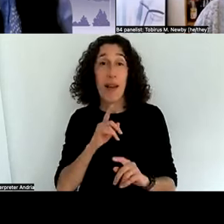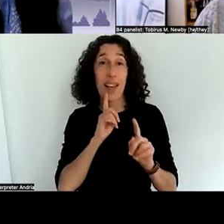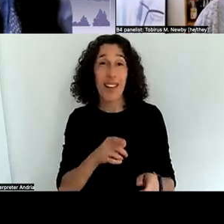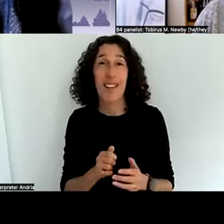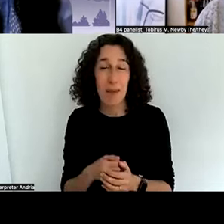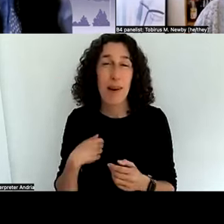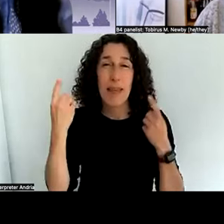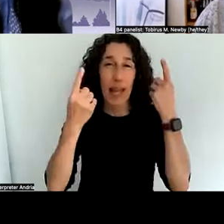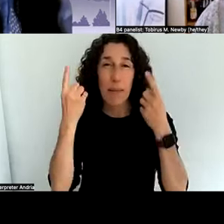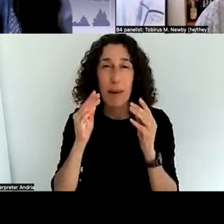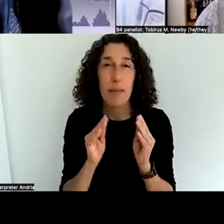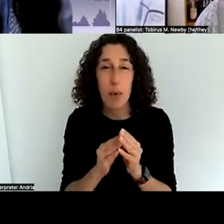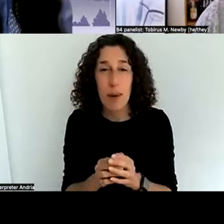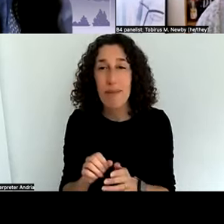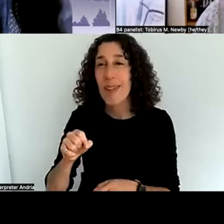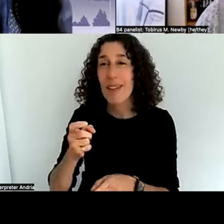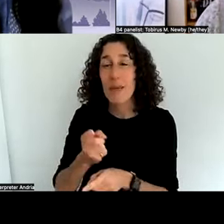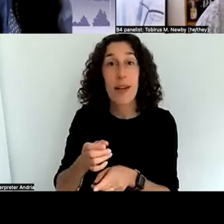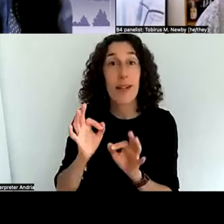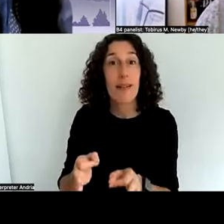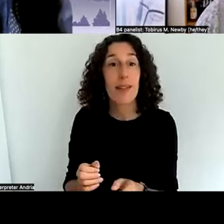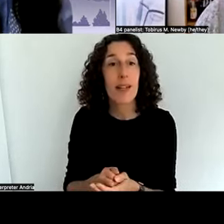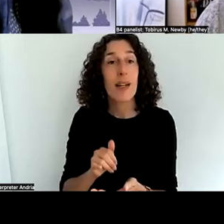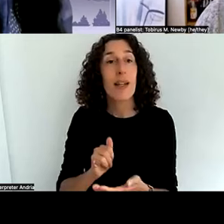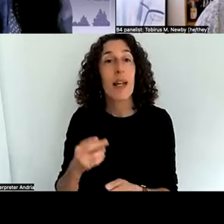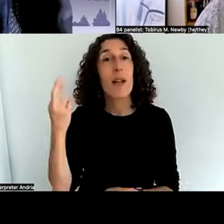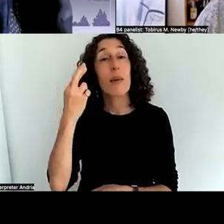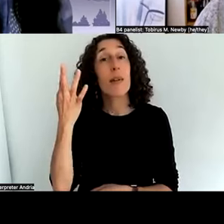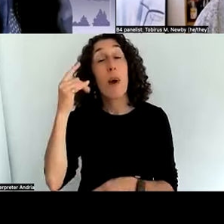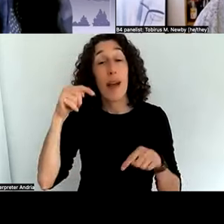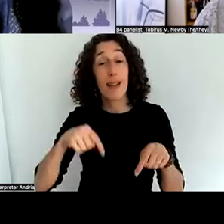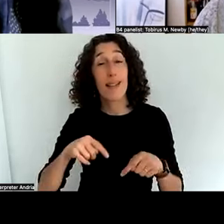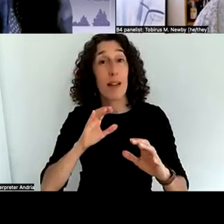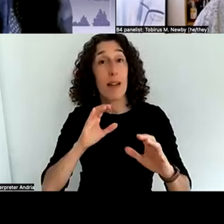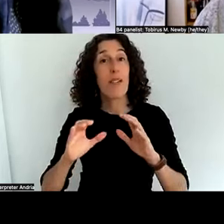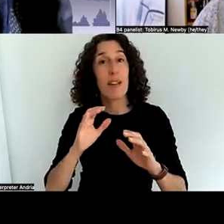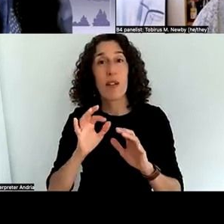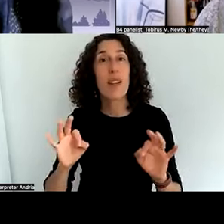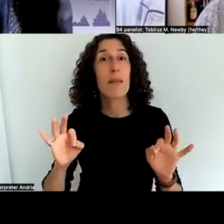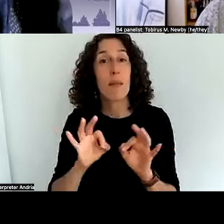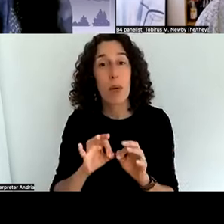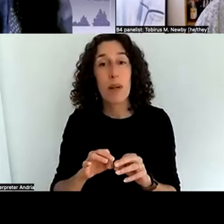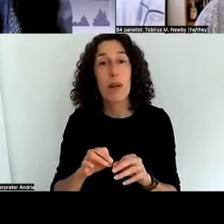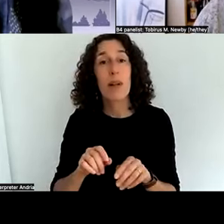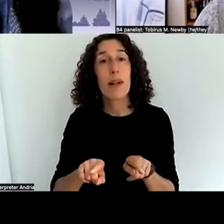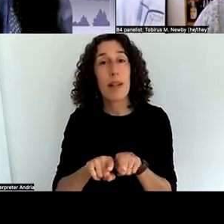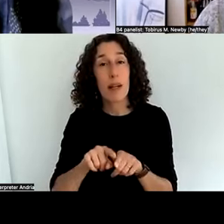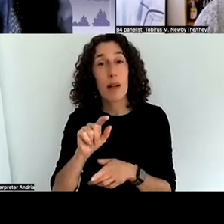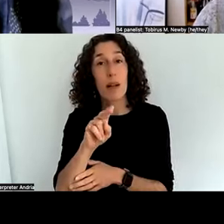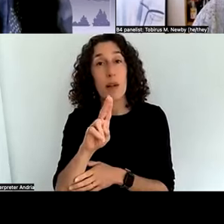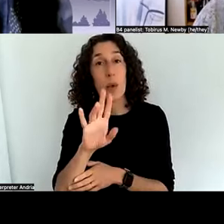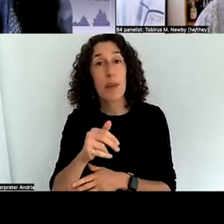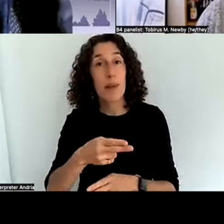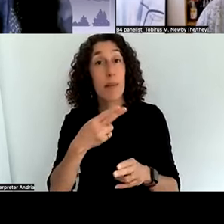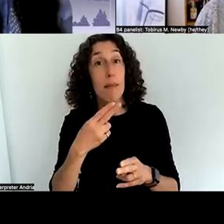Absolutely. And I think that is why this conversation is important, is that, as Lucy mentioned earlier, right, experimentation